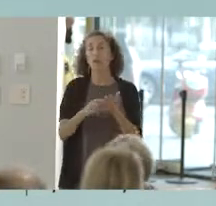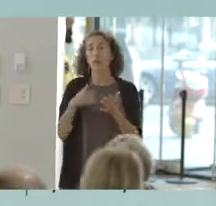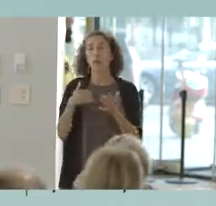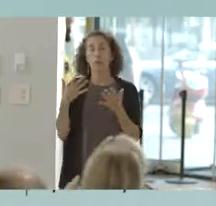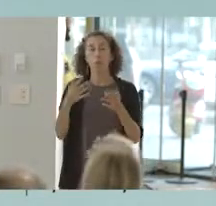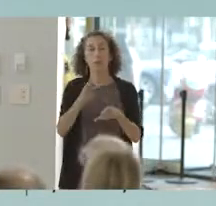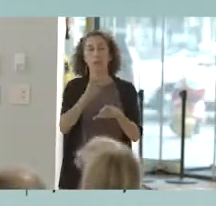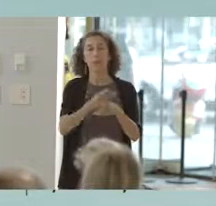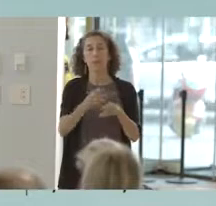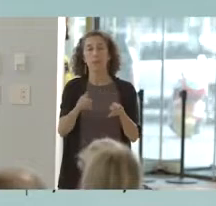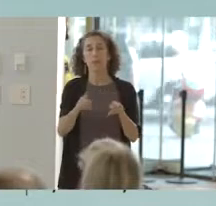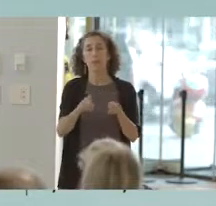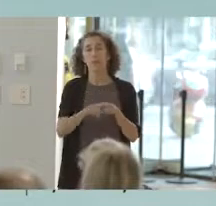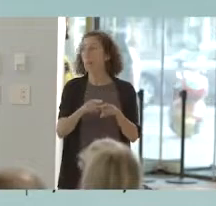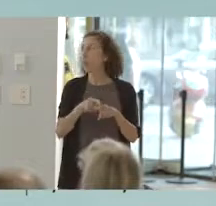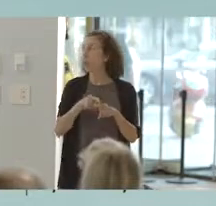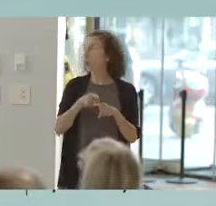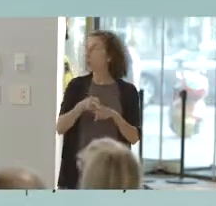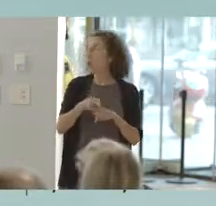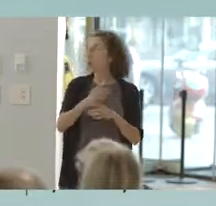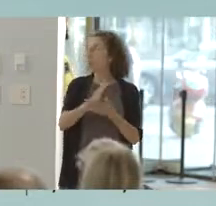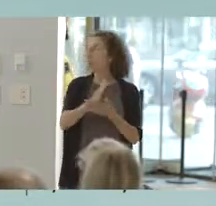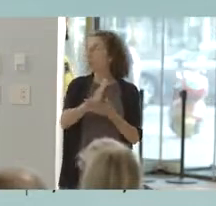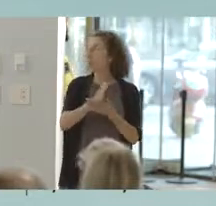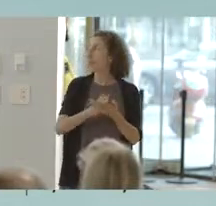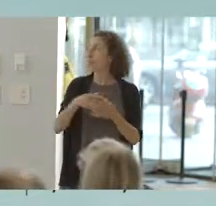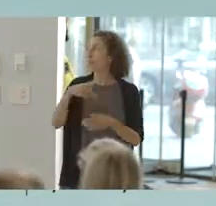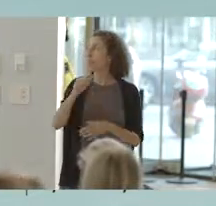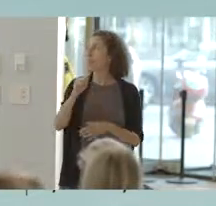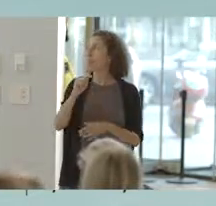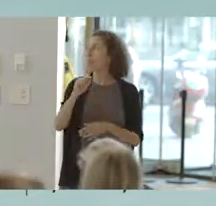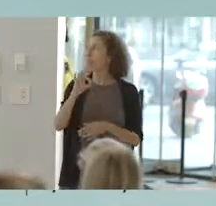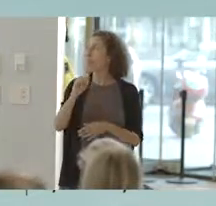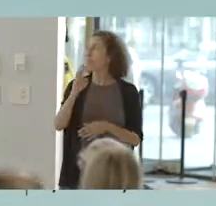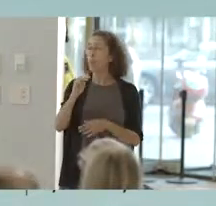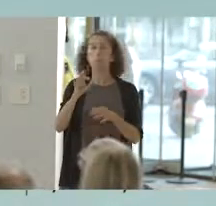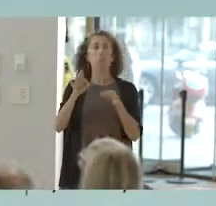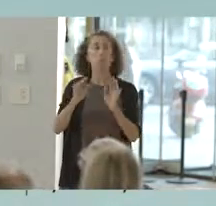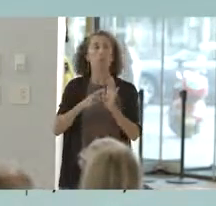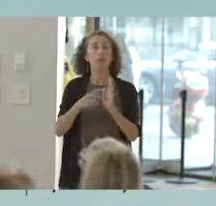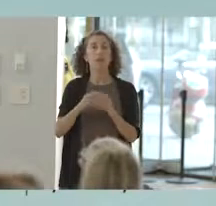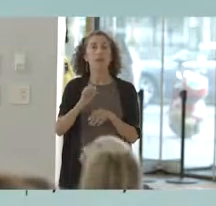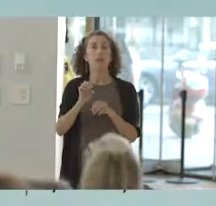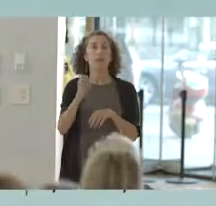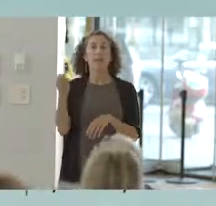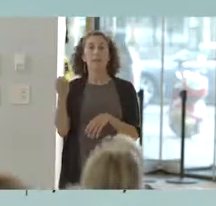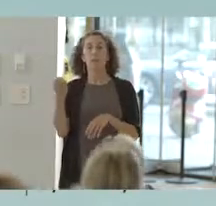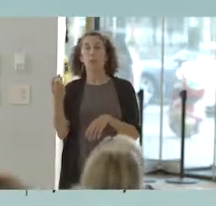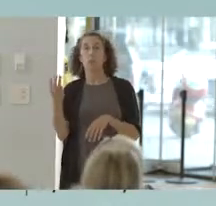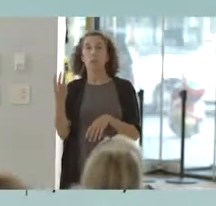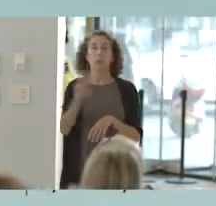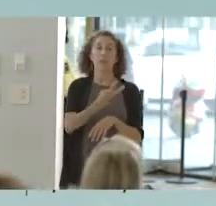that the platform has today, meaning the east-west movement, the area for trees on either